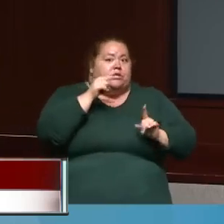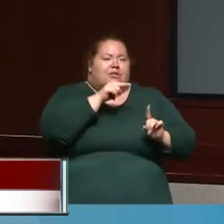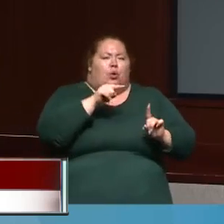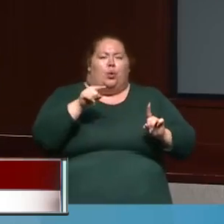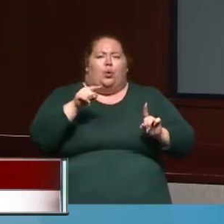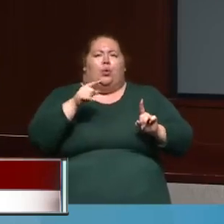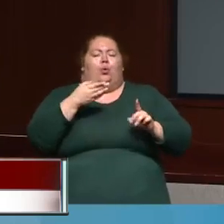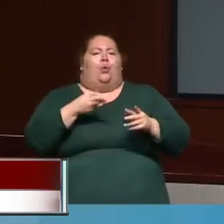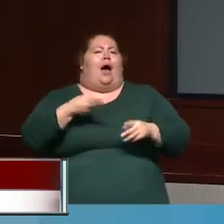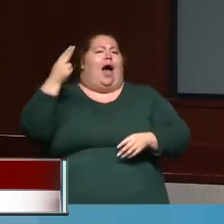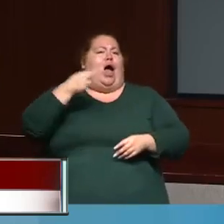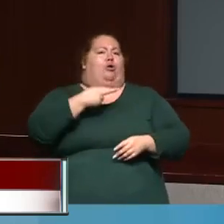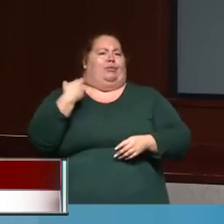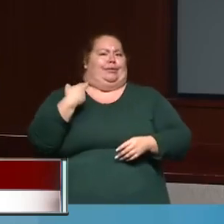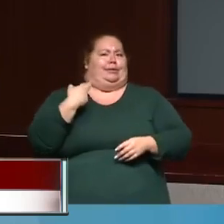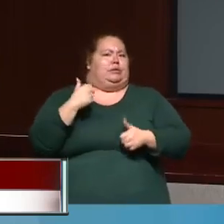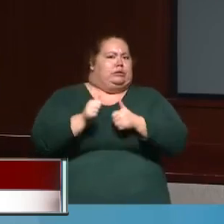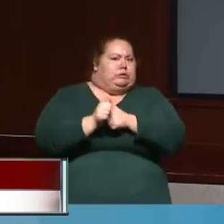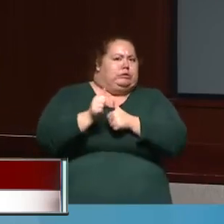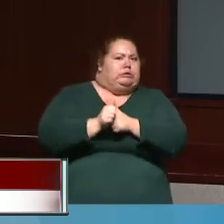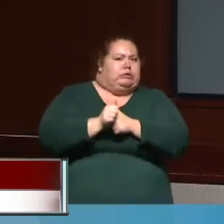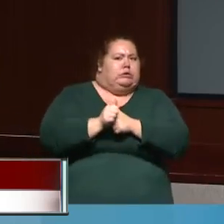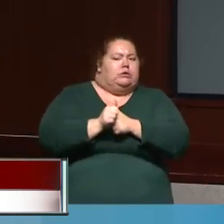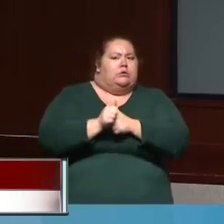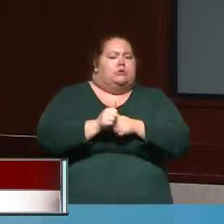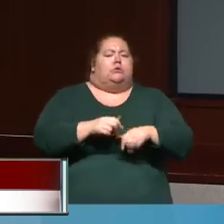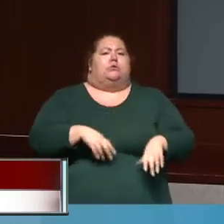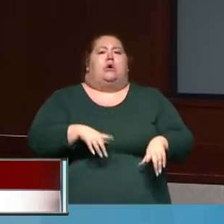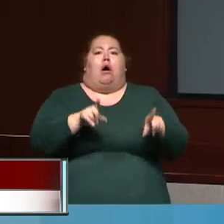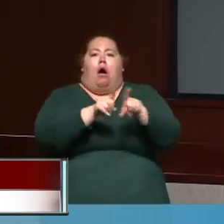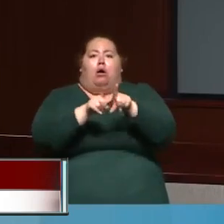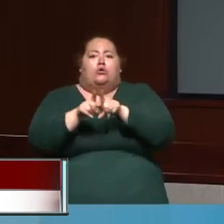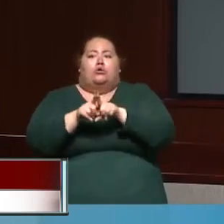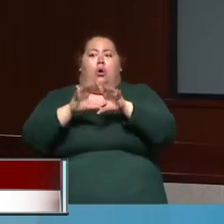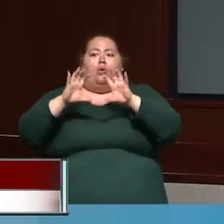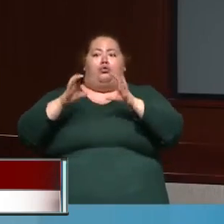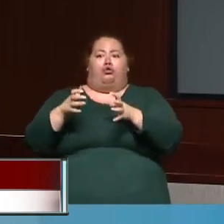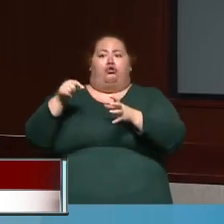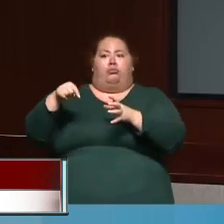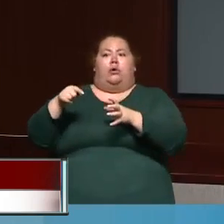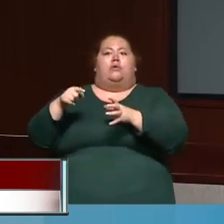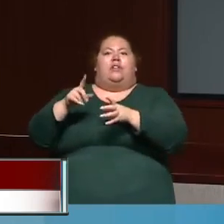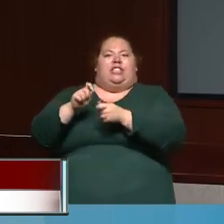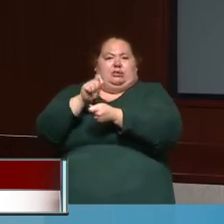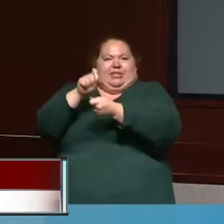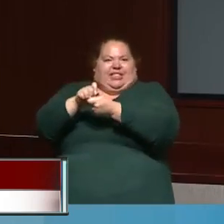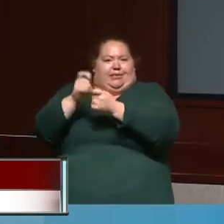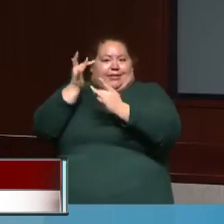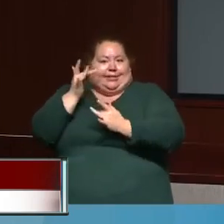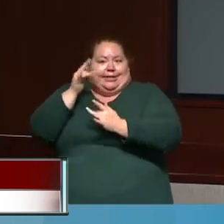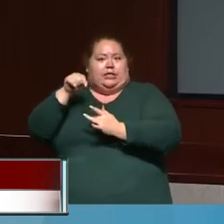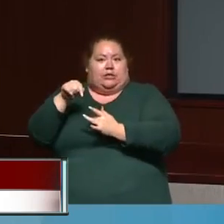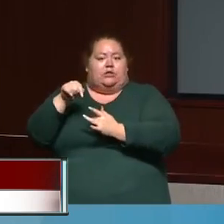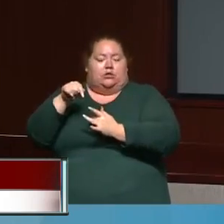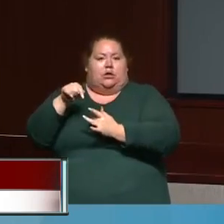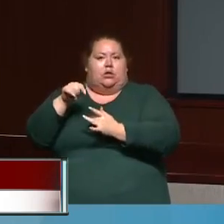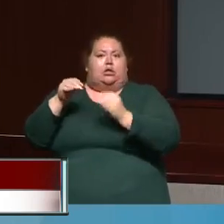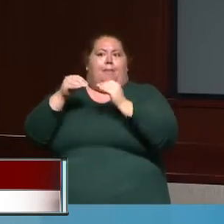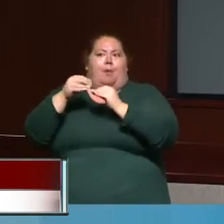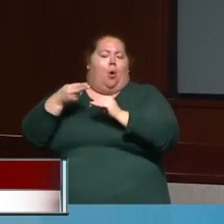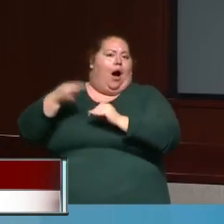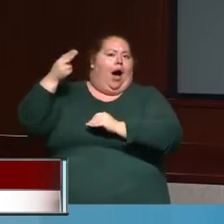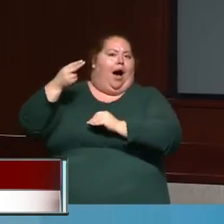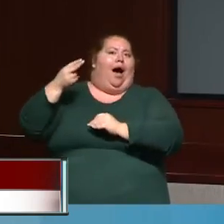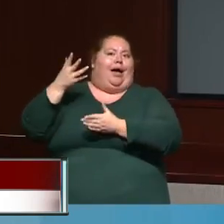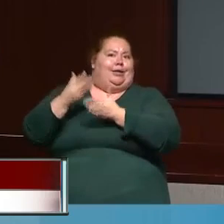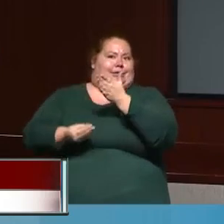higher risk of severe illness and death, as well as the group of conditions which may put people at higher risk of severe illness and death. So we'd encourage